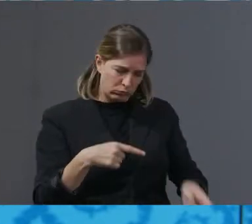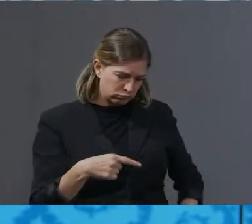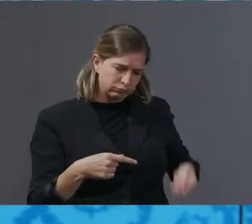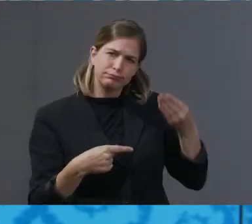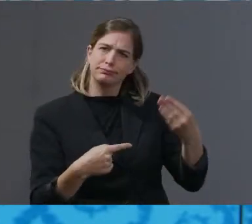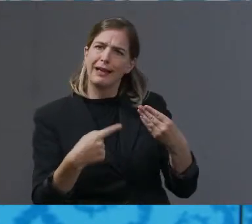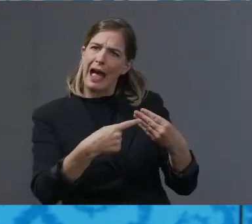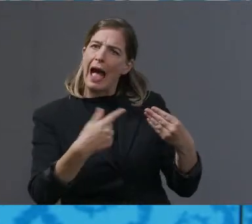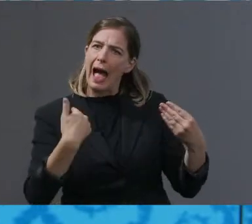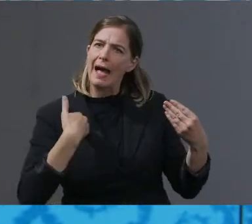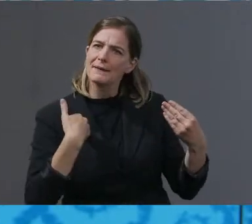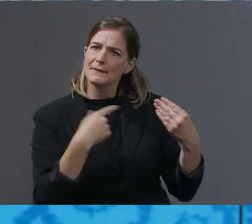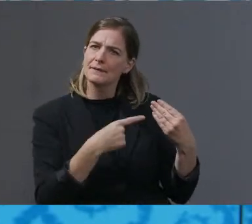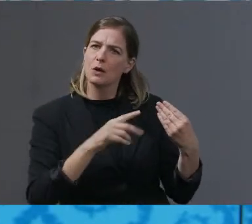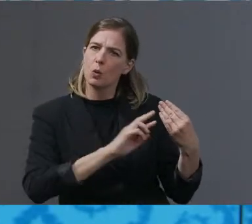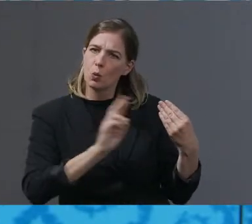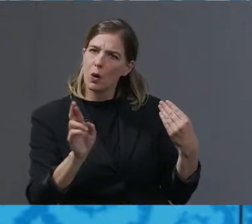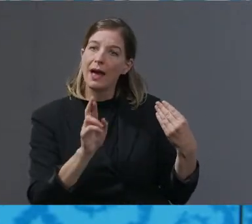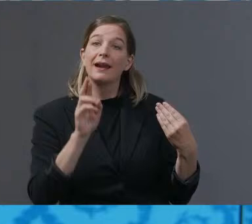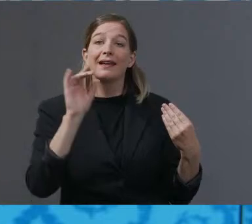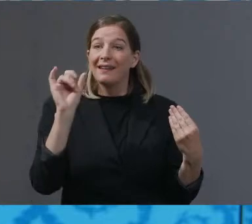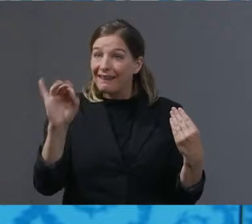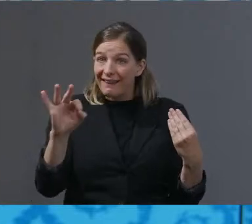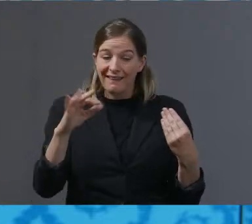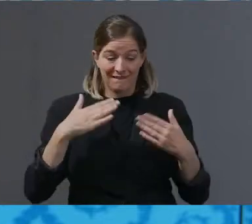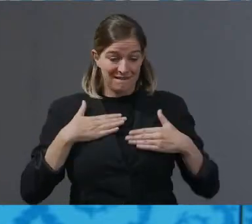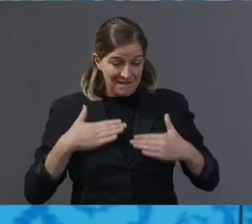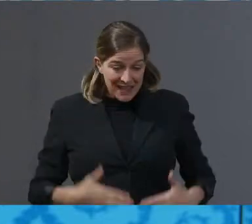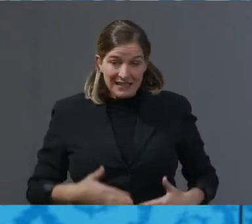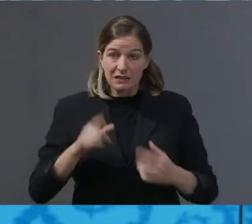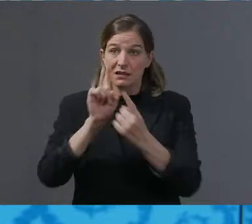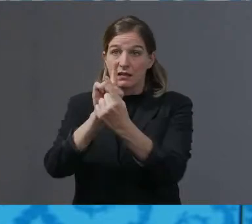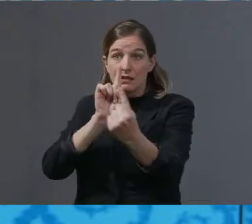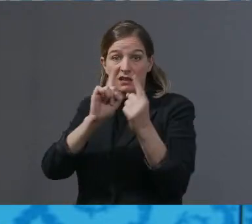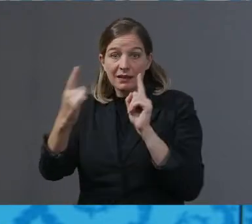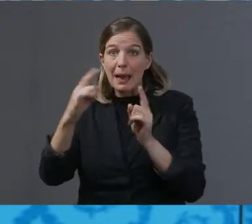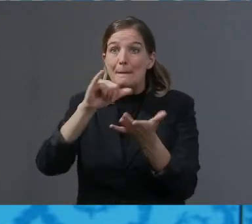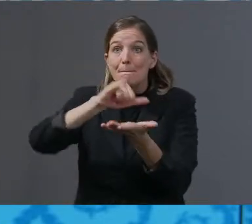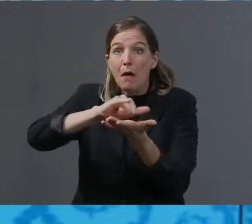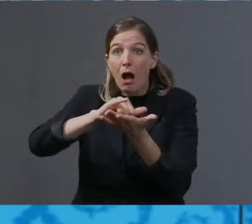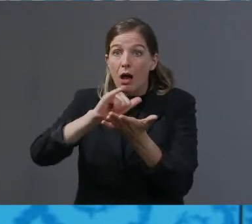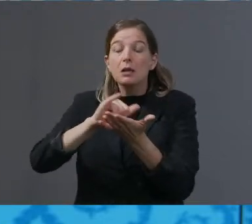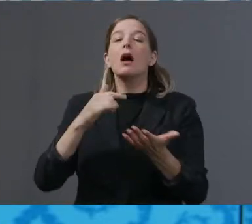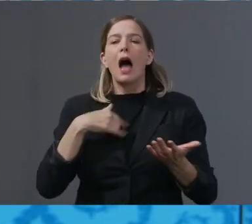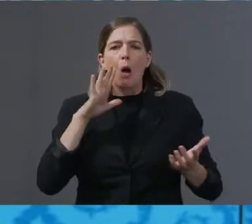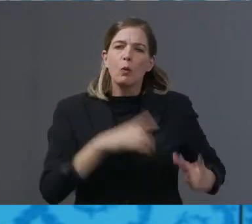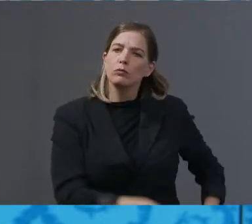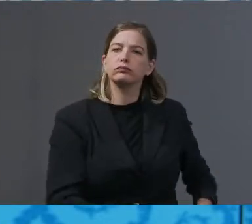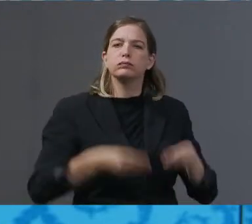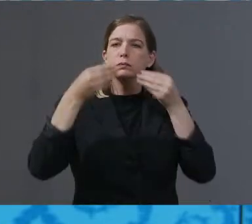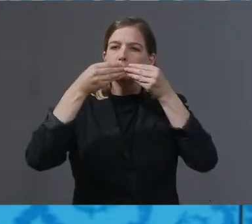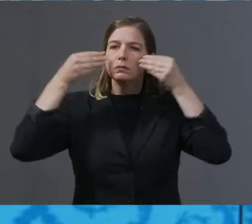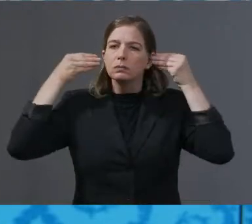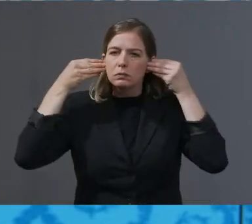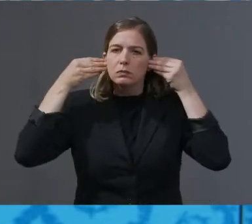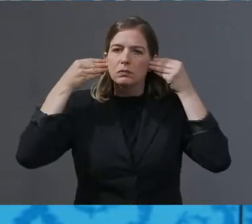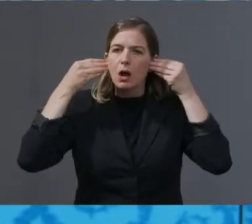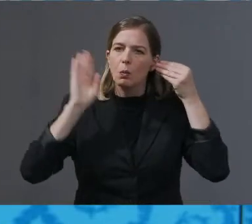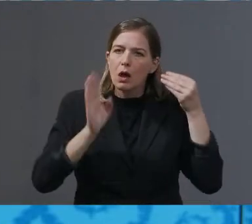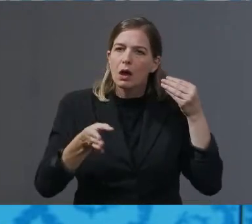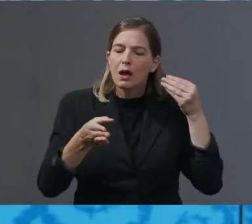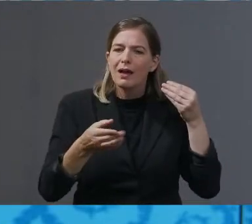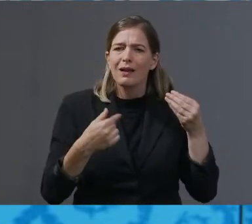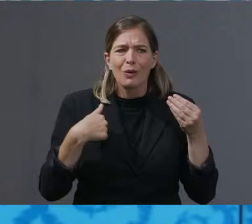it when I cannot physically distance. We want to see all Arizonans wear